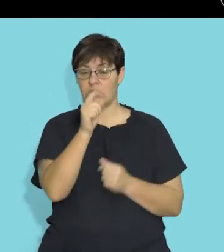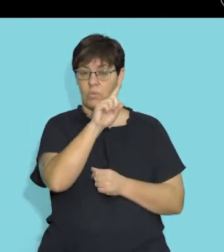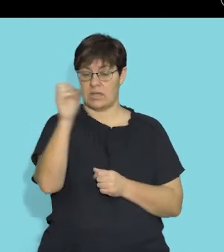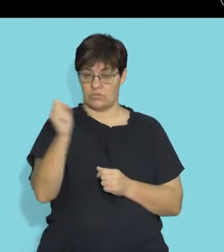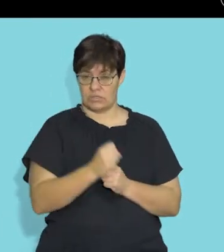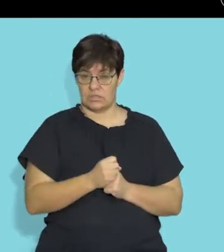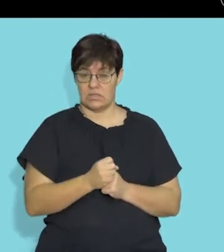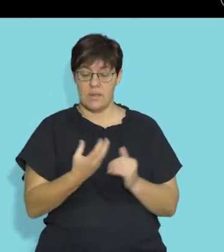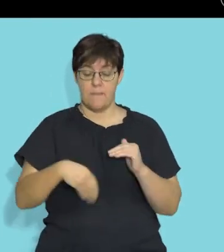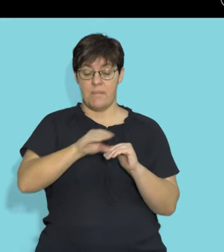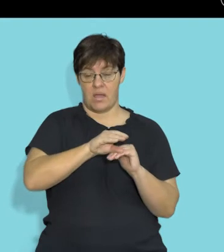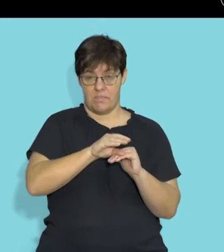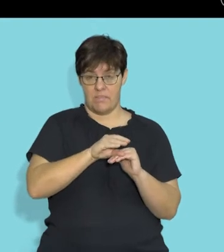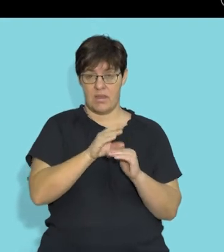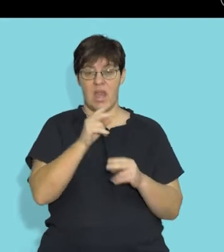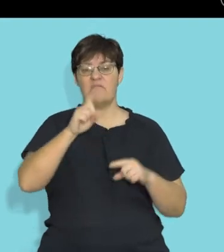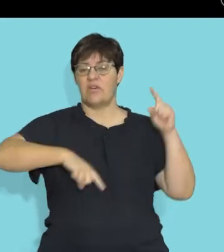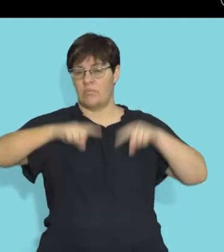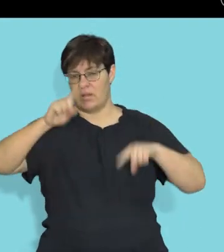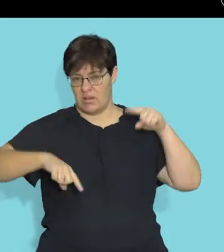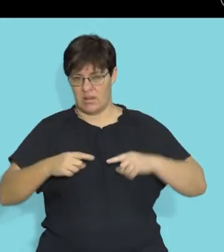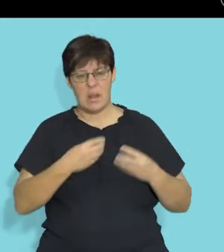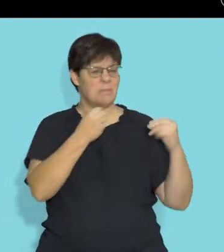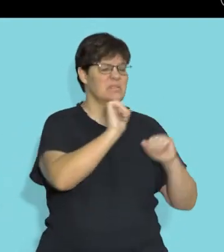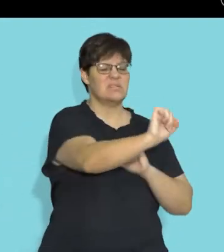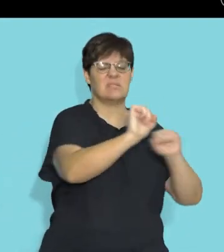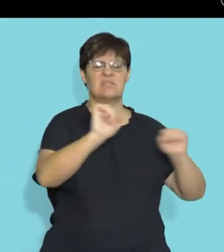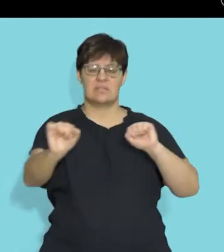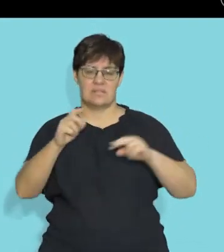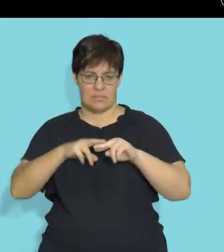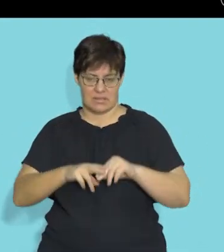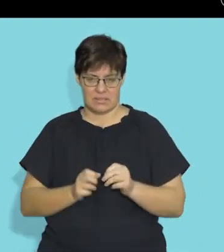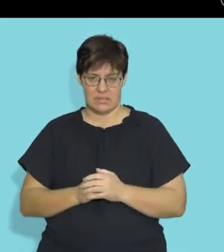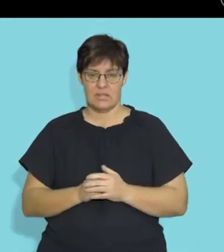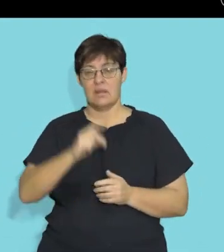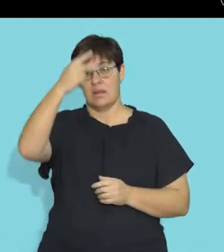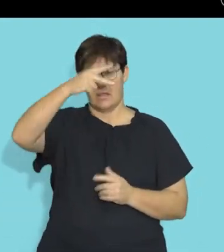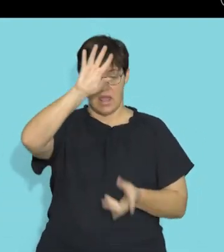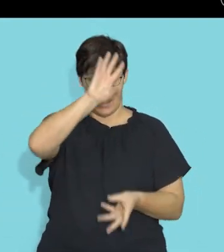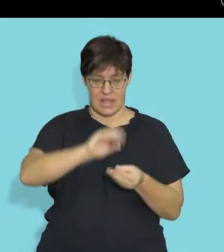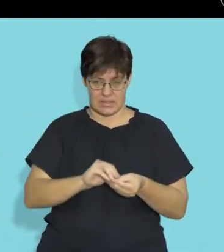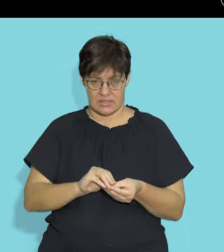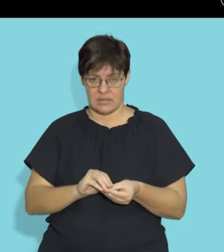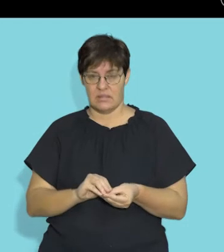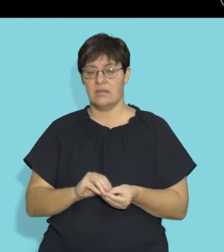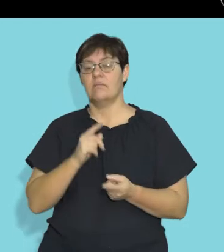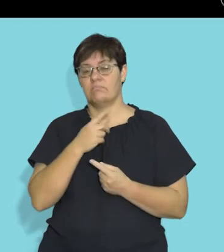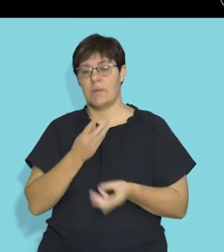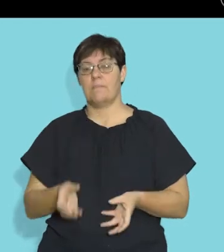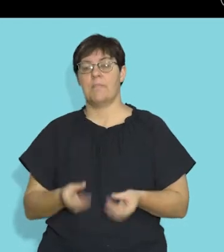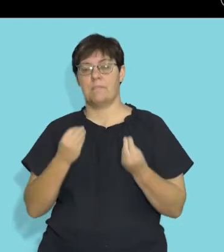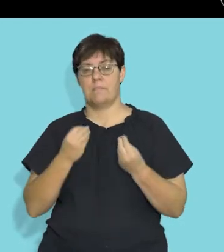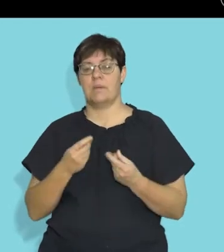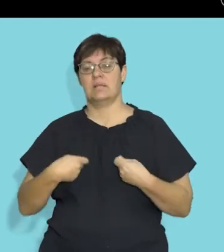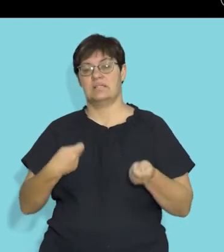is 100, markup is your variable. It changes from business to business. add the two, cost plus markup will give me